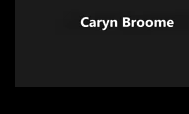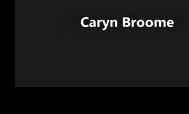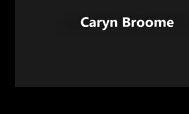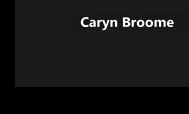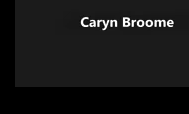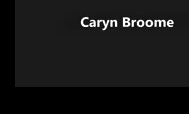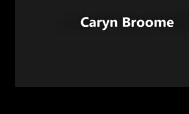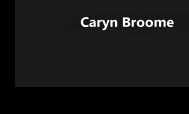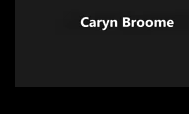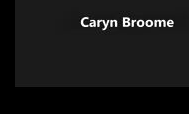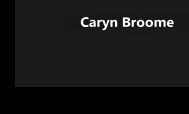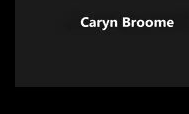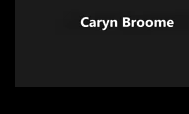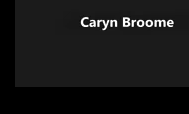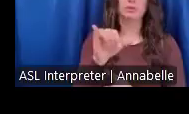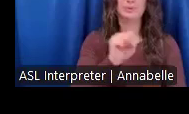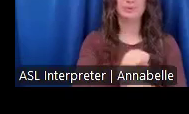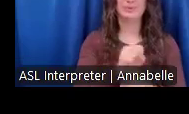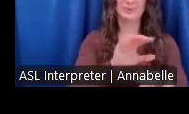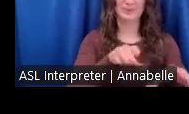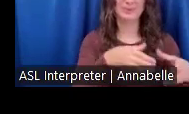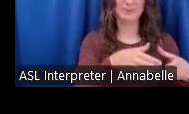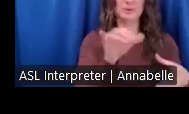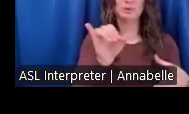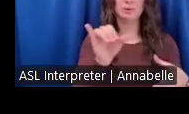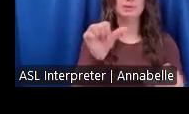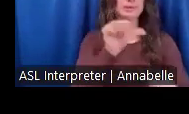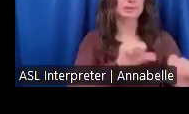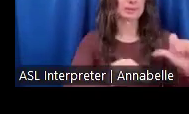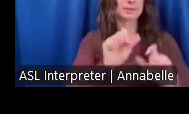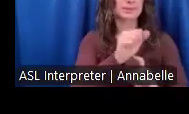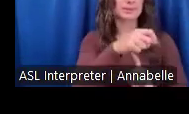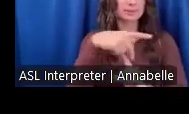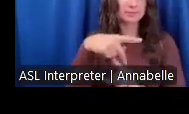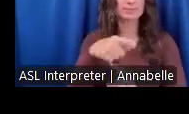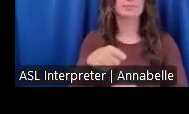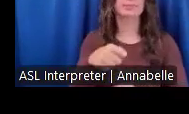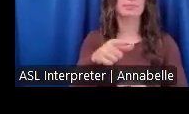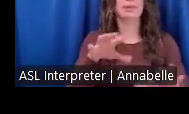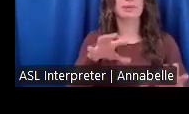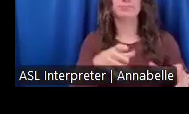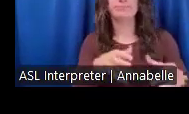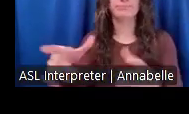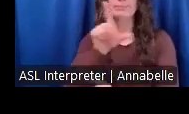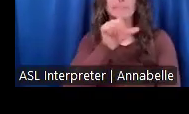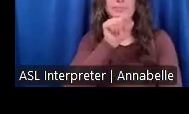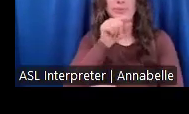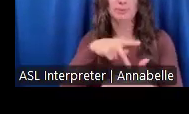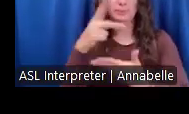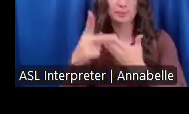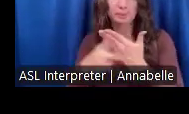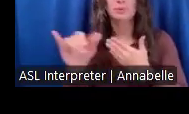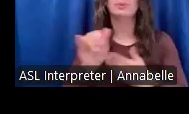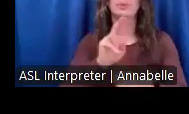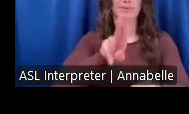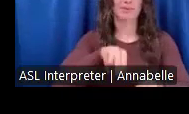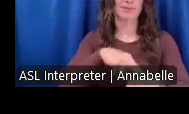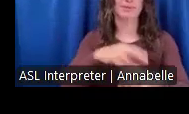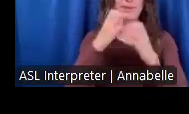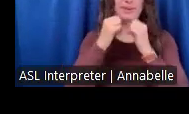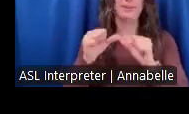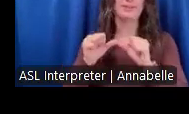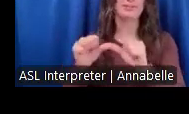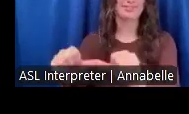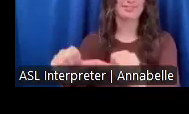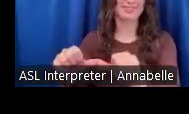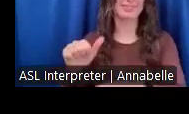Working Group, also our science applications, migratory birds programs, and of course the National Conservation Training Center helps us a great